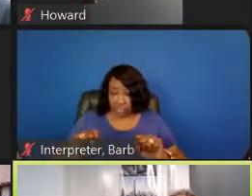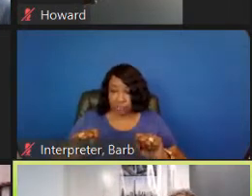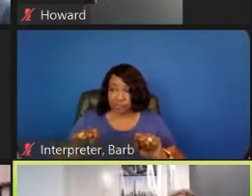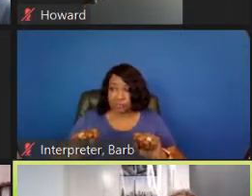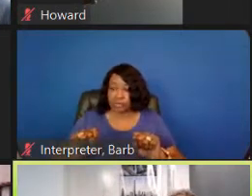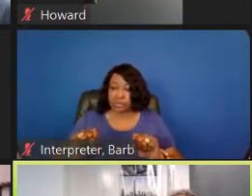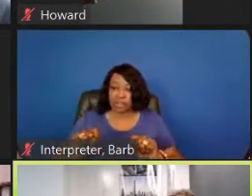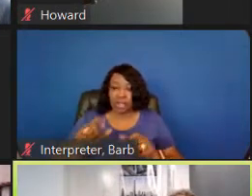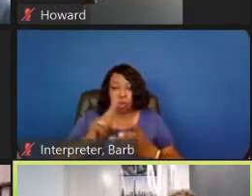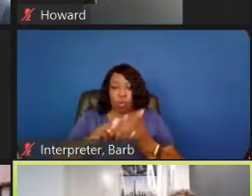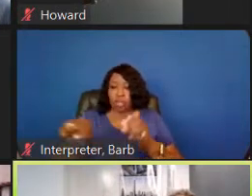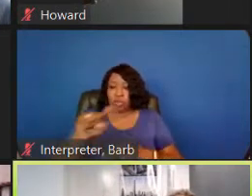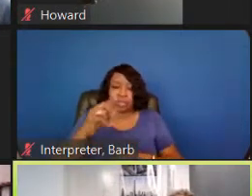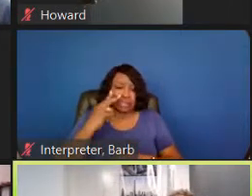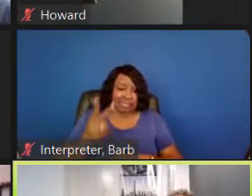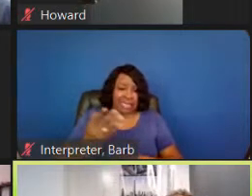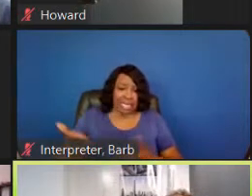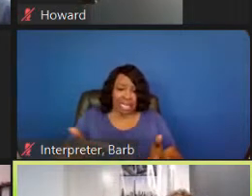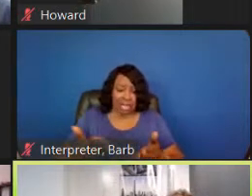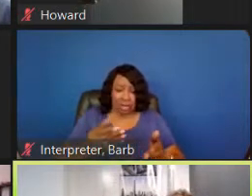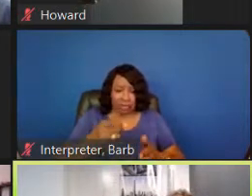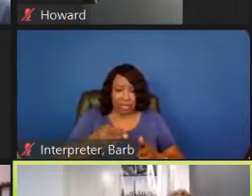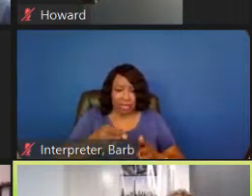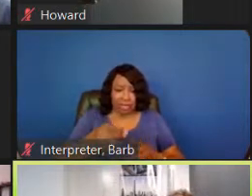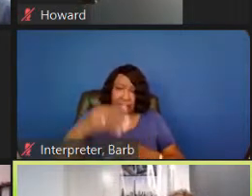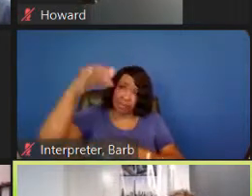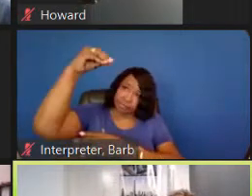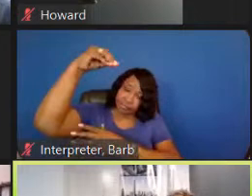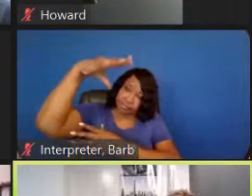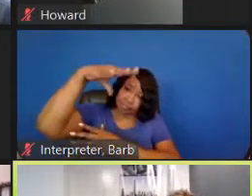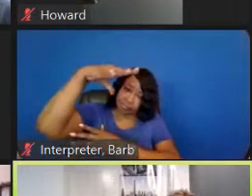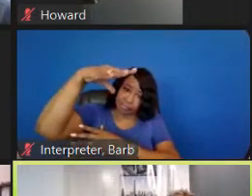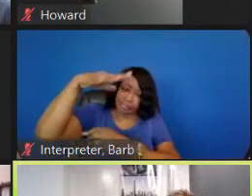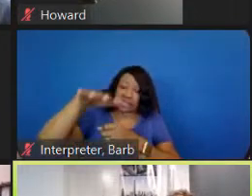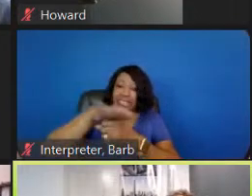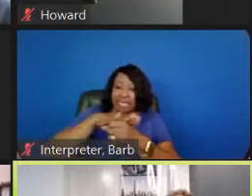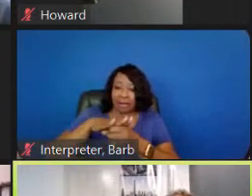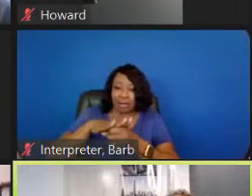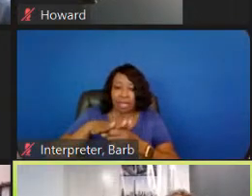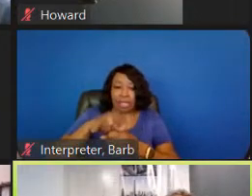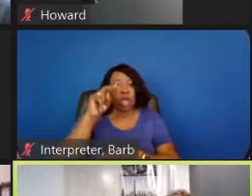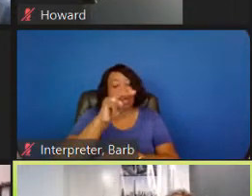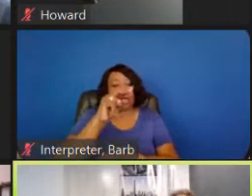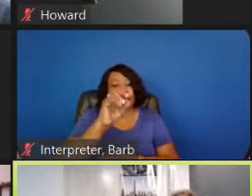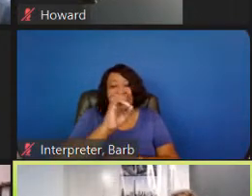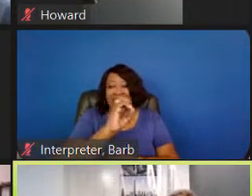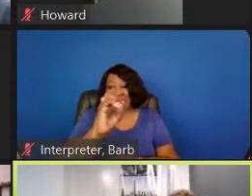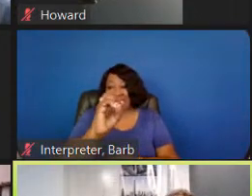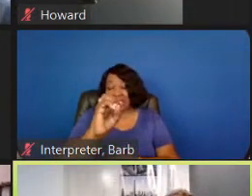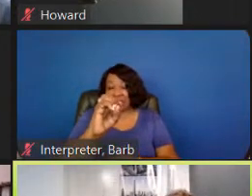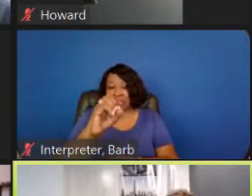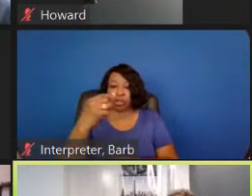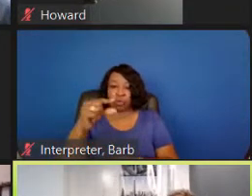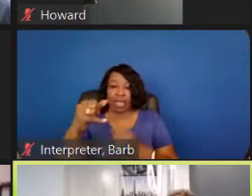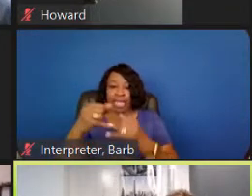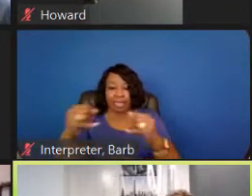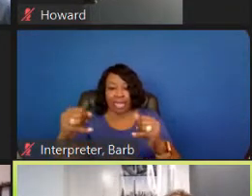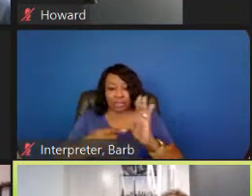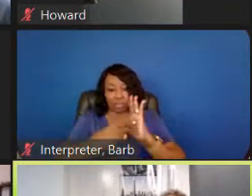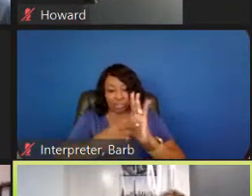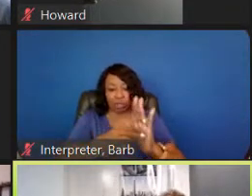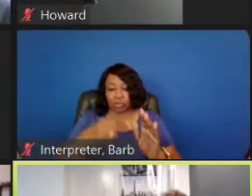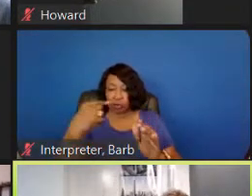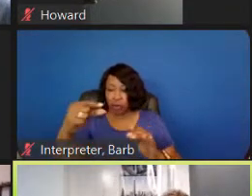What you see here is an aerial view of the neighborhood looking east. The green line signifies the Green